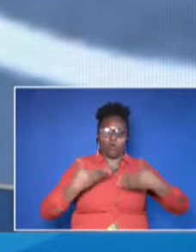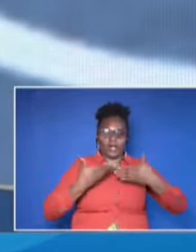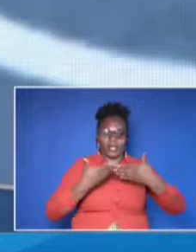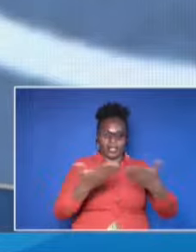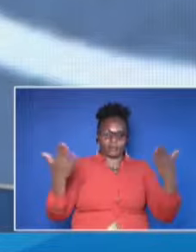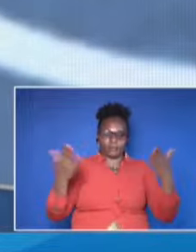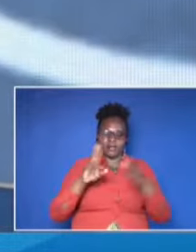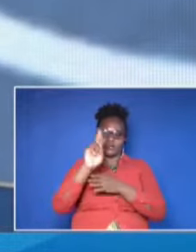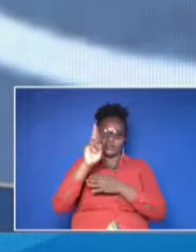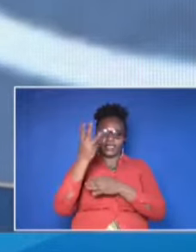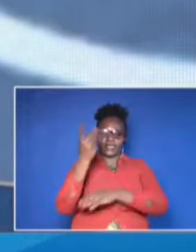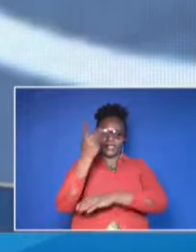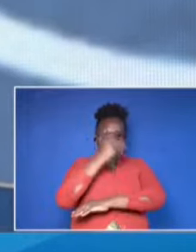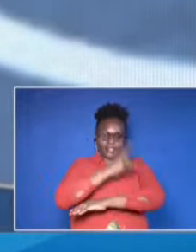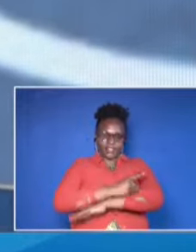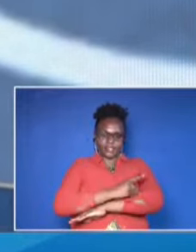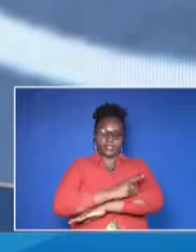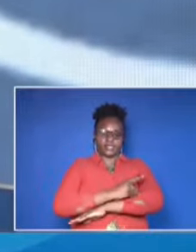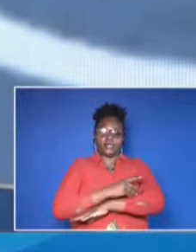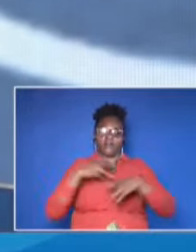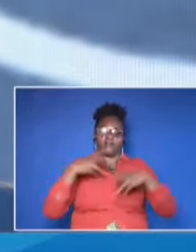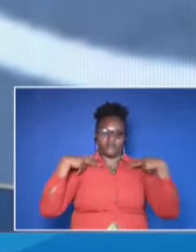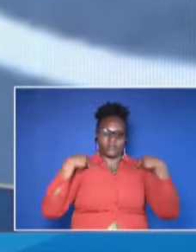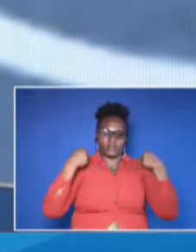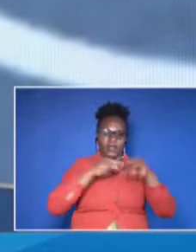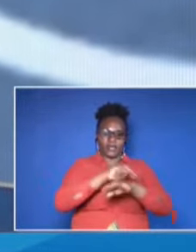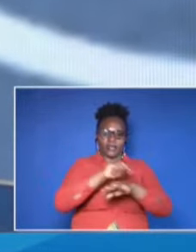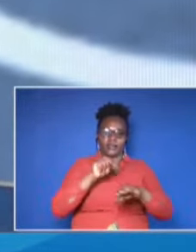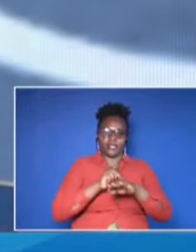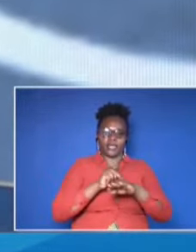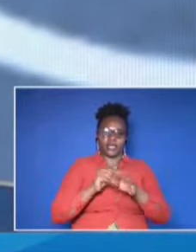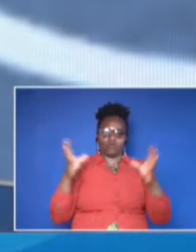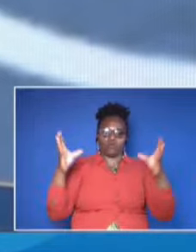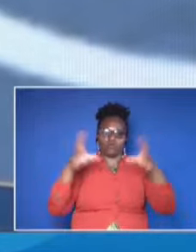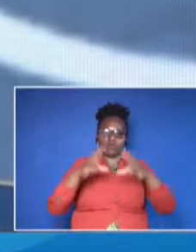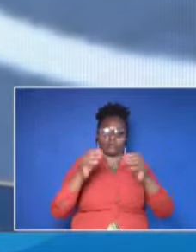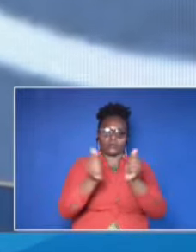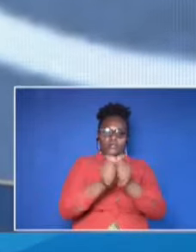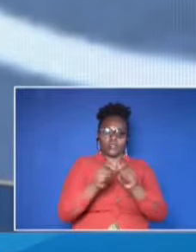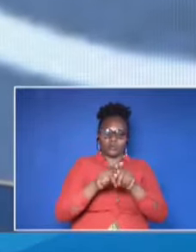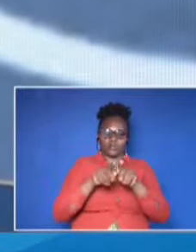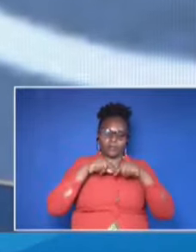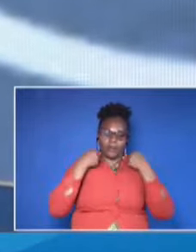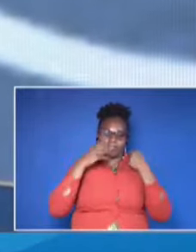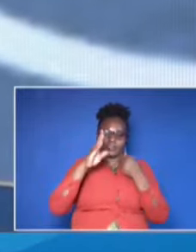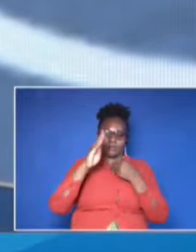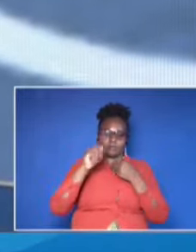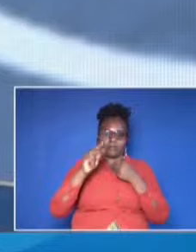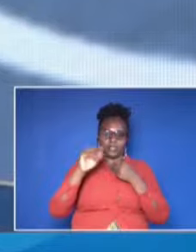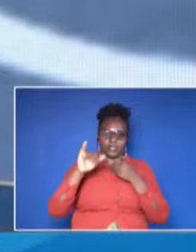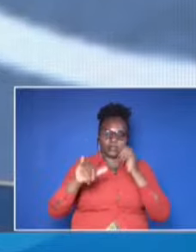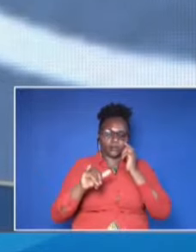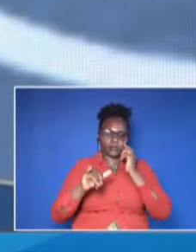you to the second day of the healing the nation Crusade with Pastor Benny hin